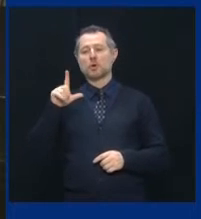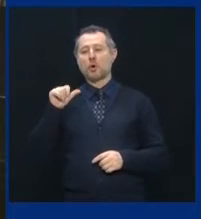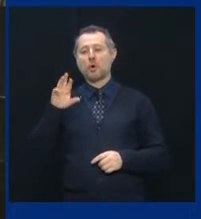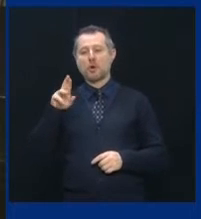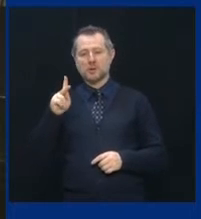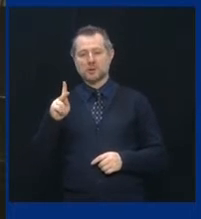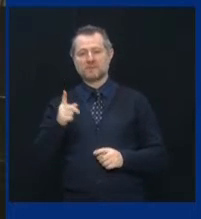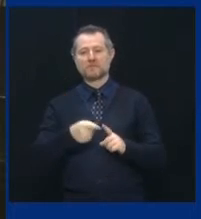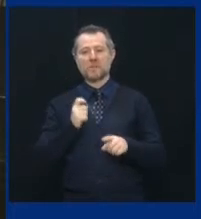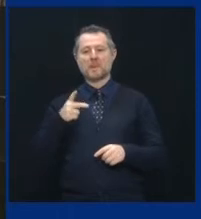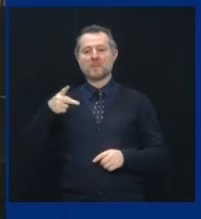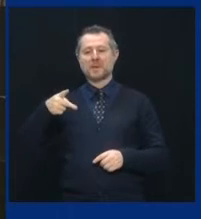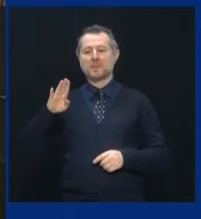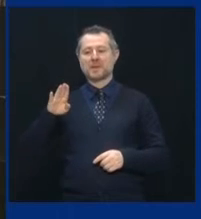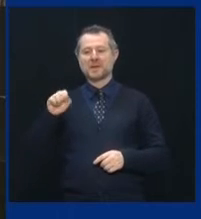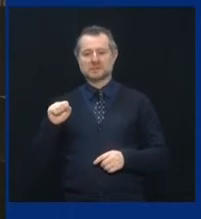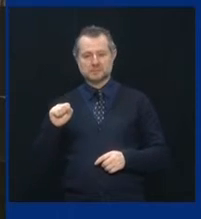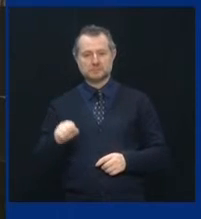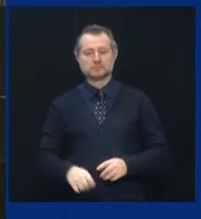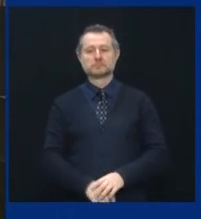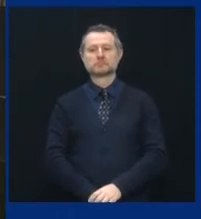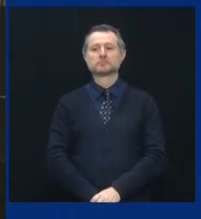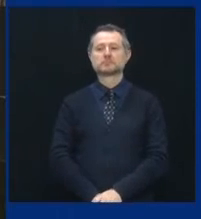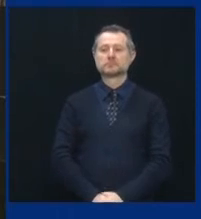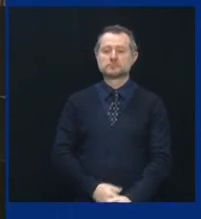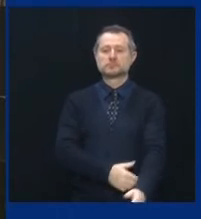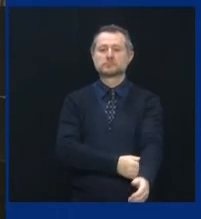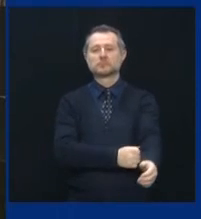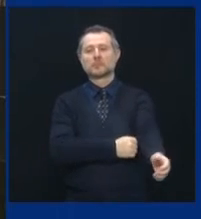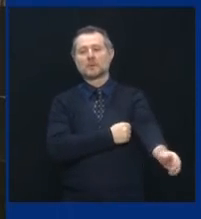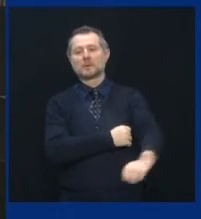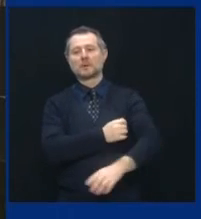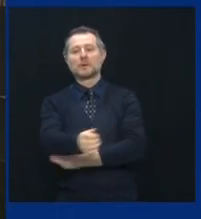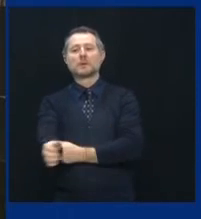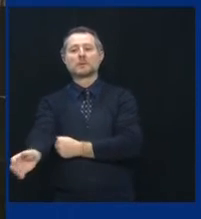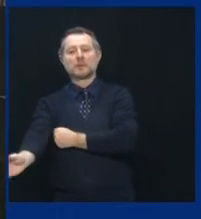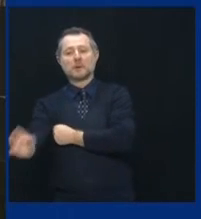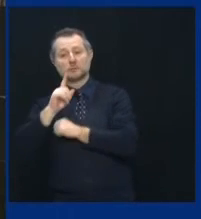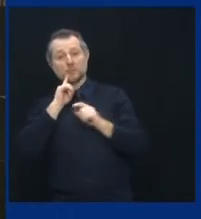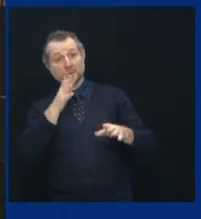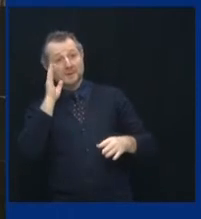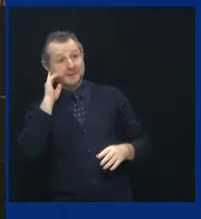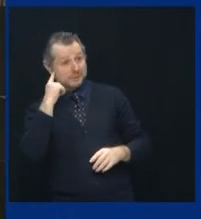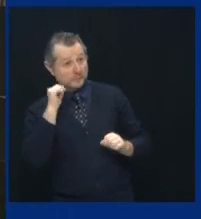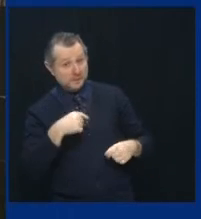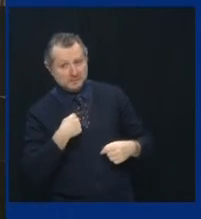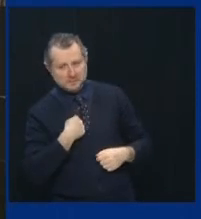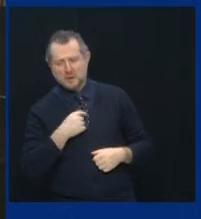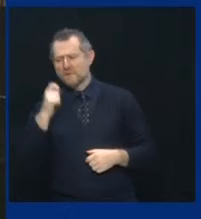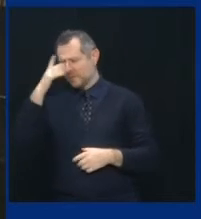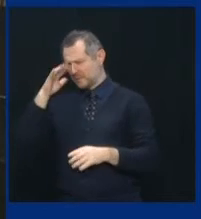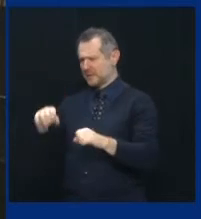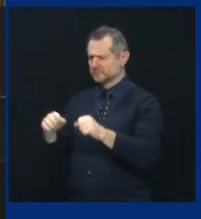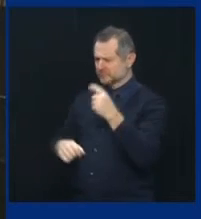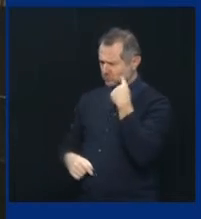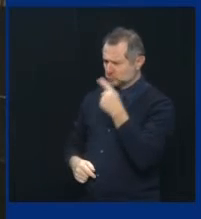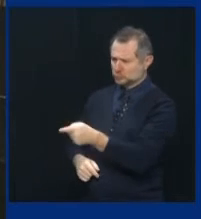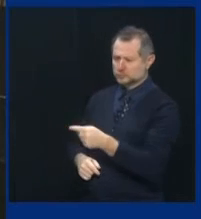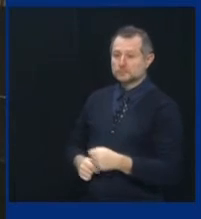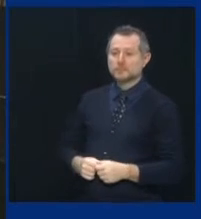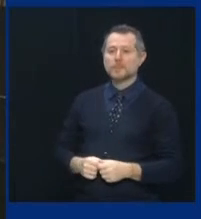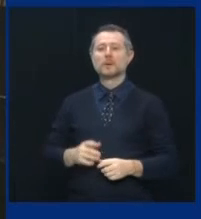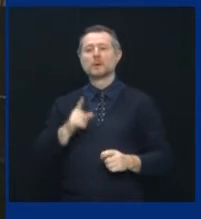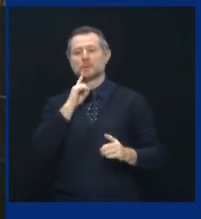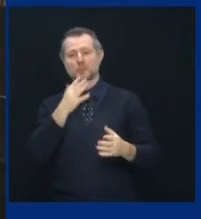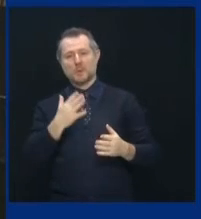line is now open. Please unmute your microphone. Hey, Governor, can you hear me? Yes, sir, Dan. Happy New Year. Happy